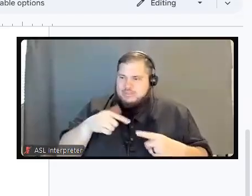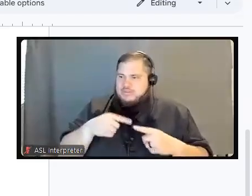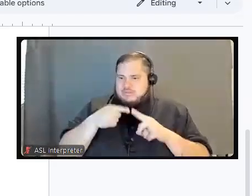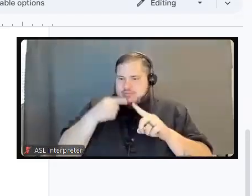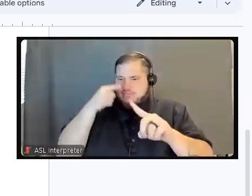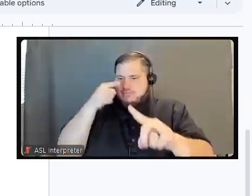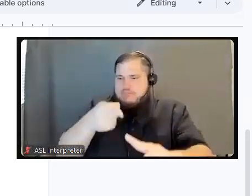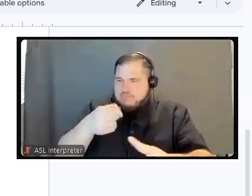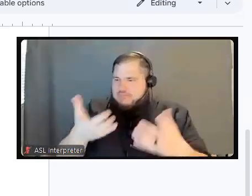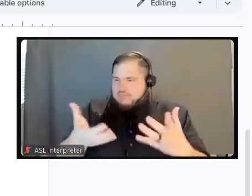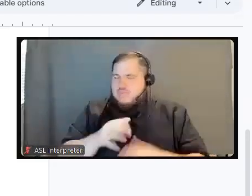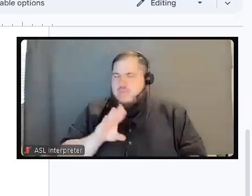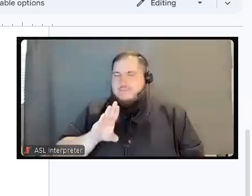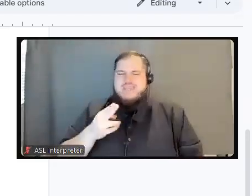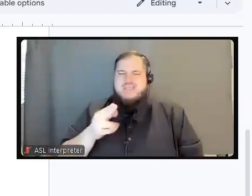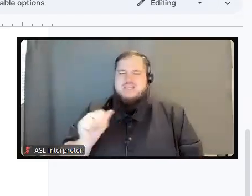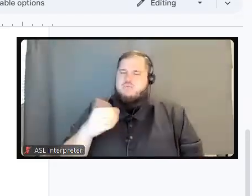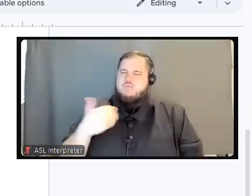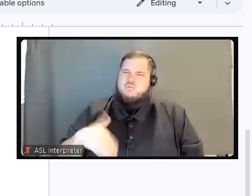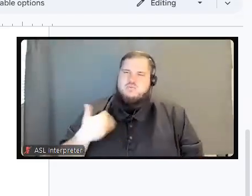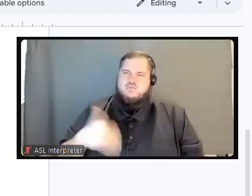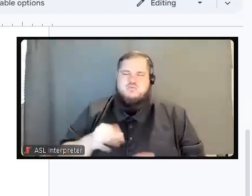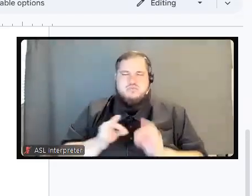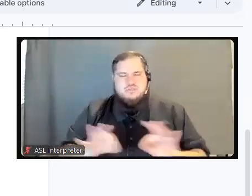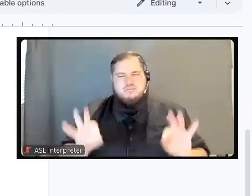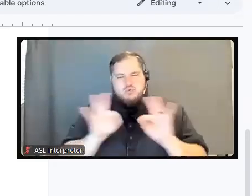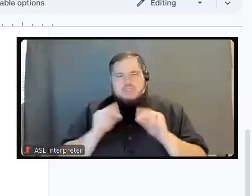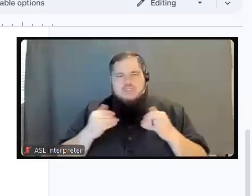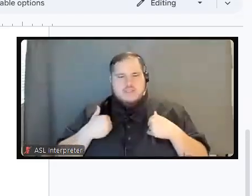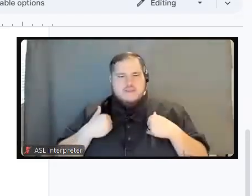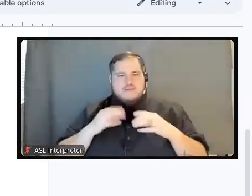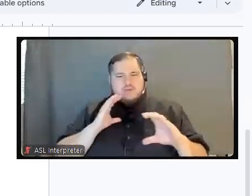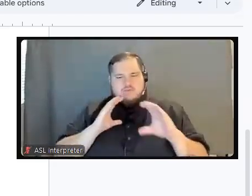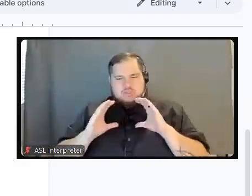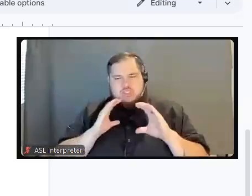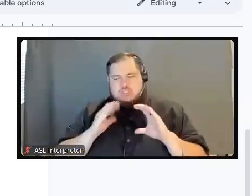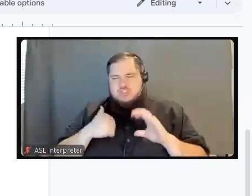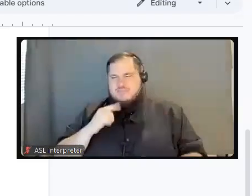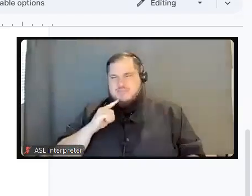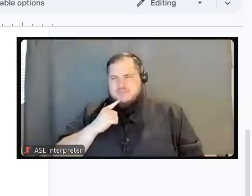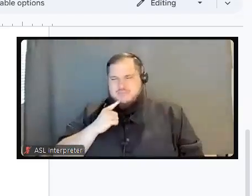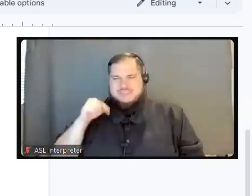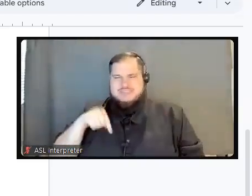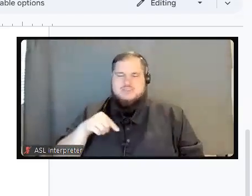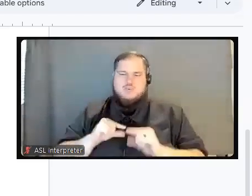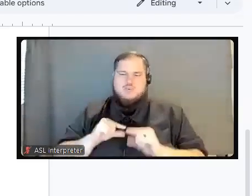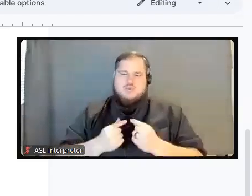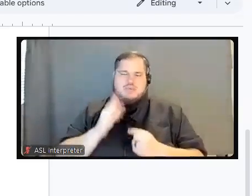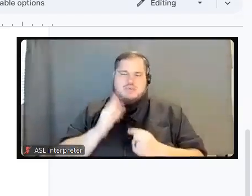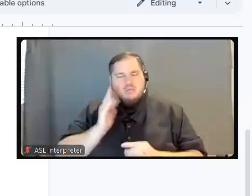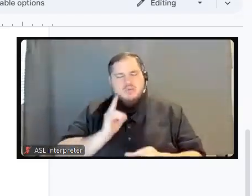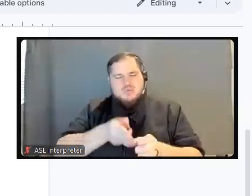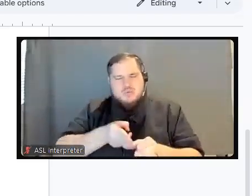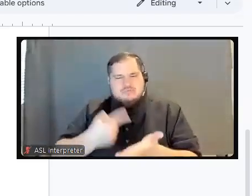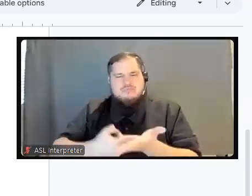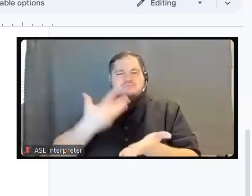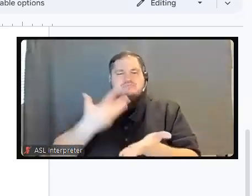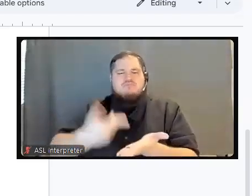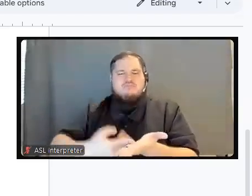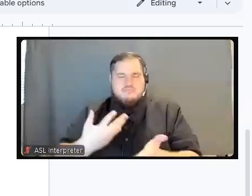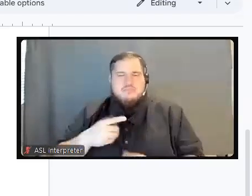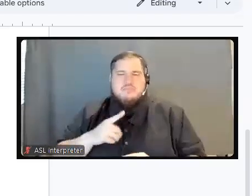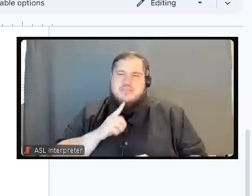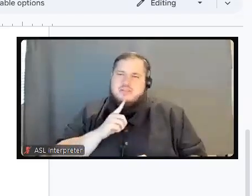so important for us to have those conversations. I'm really going to miss this group. I will pop in, but thank you so much for having me.